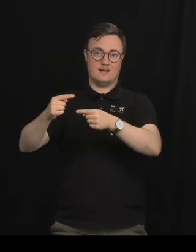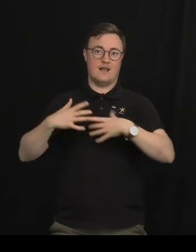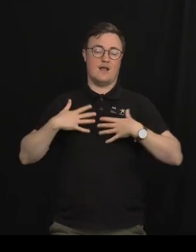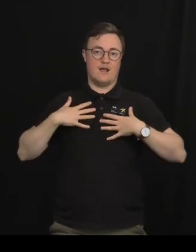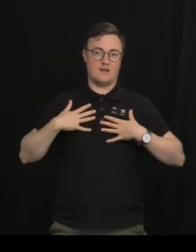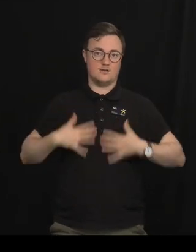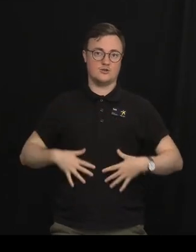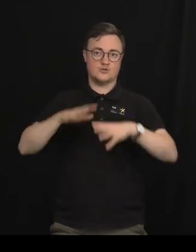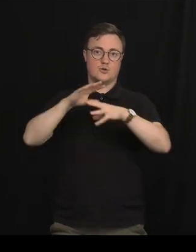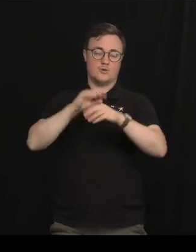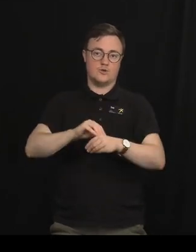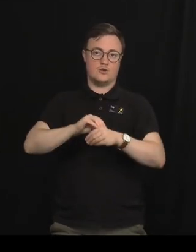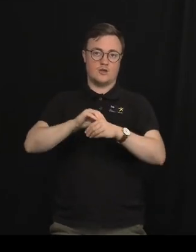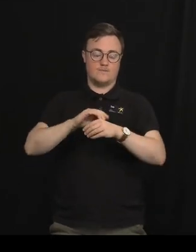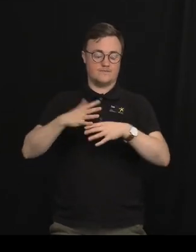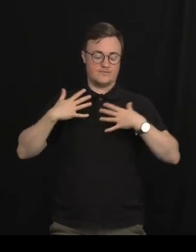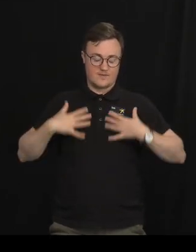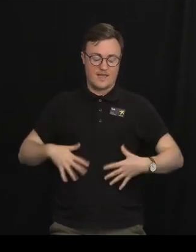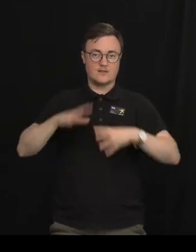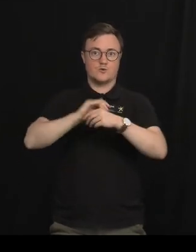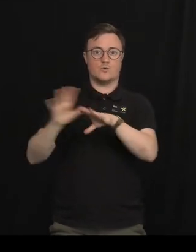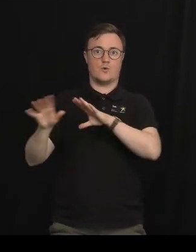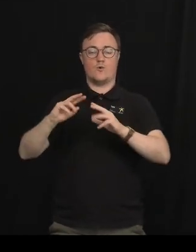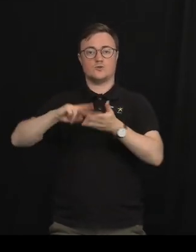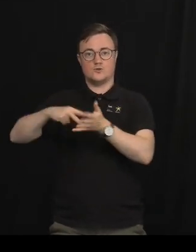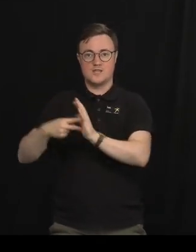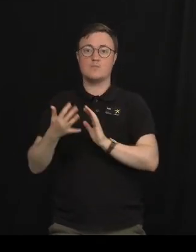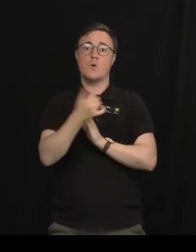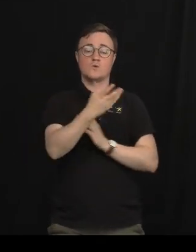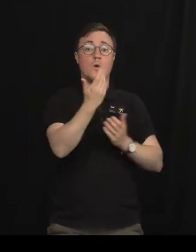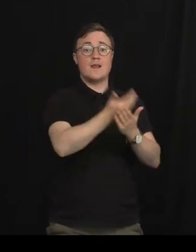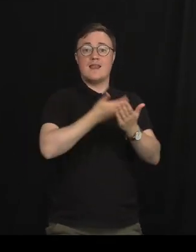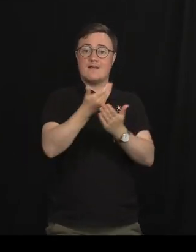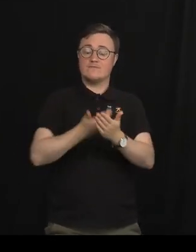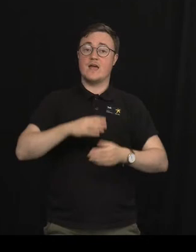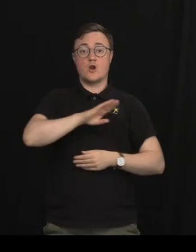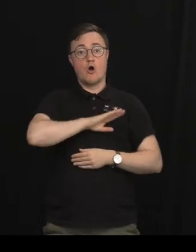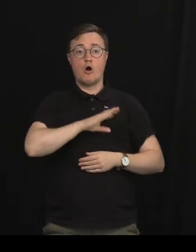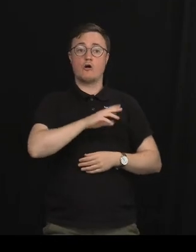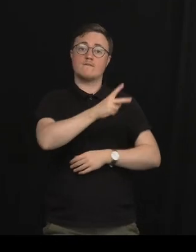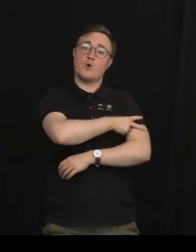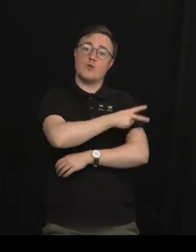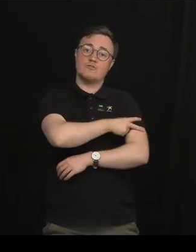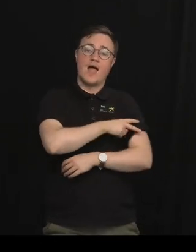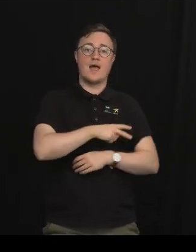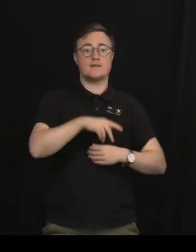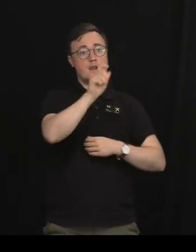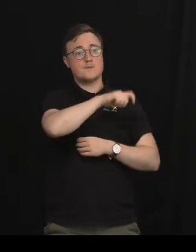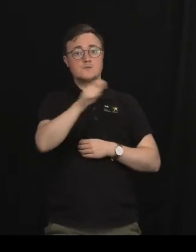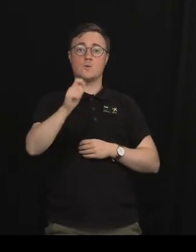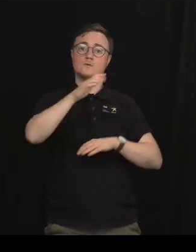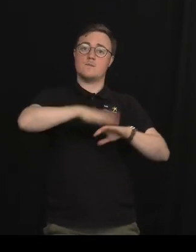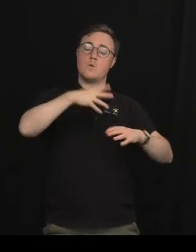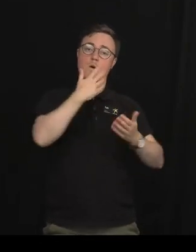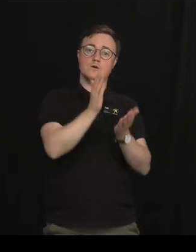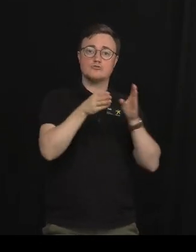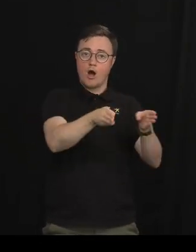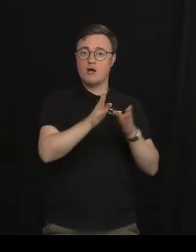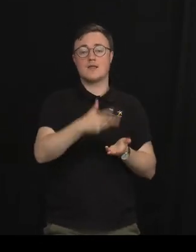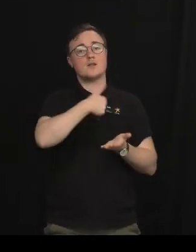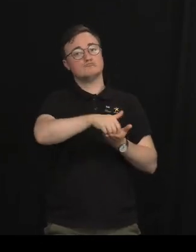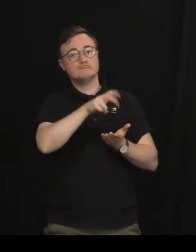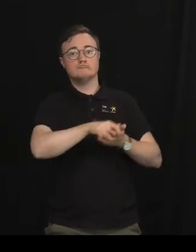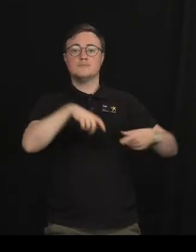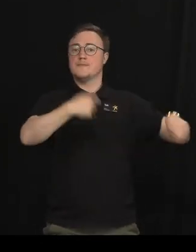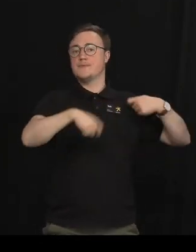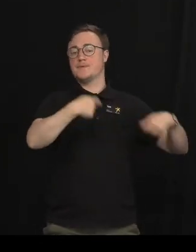workers, others where you use volunteers, outreach officers, you know, people walking the streets, that kind of stuff. And